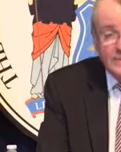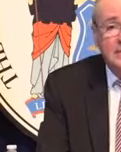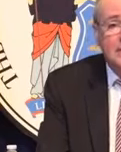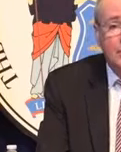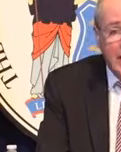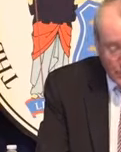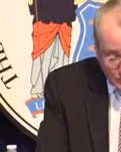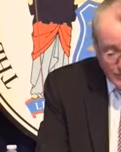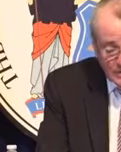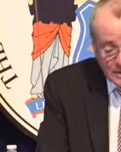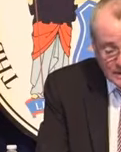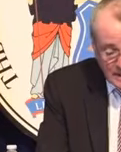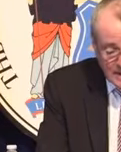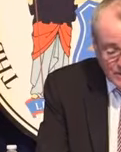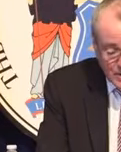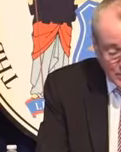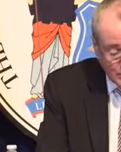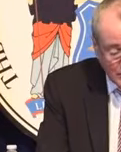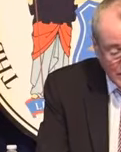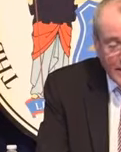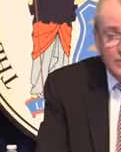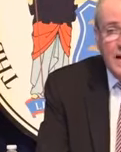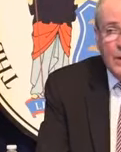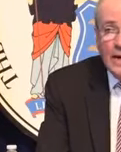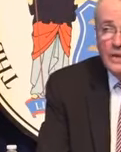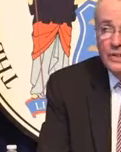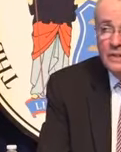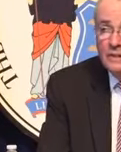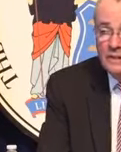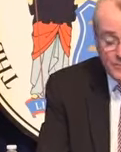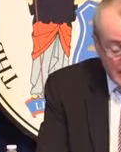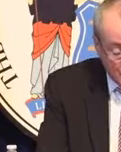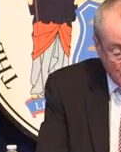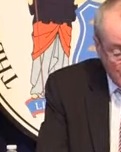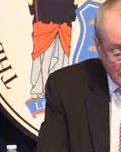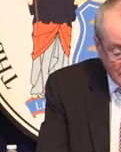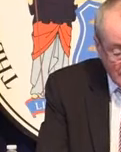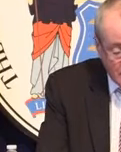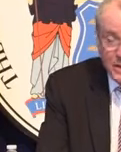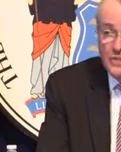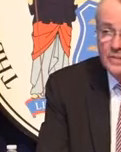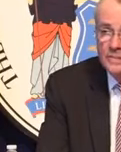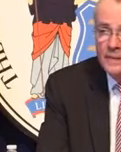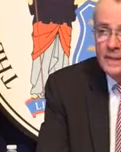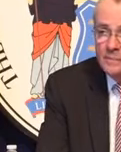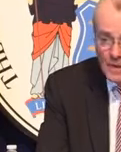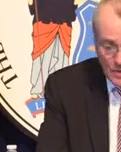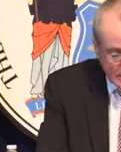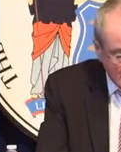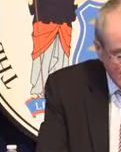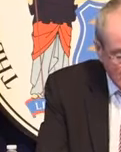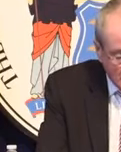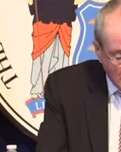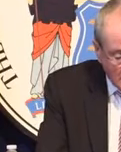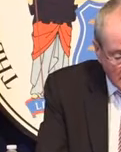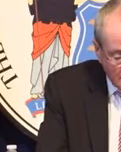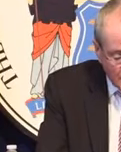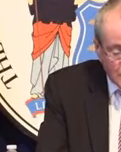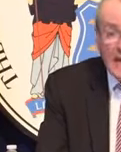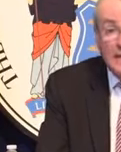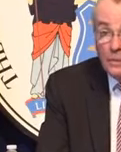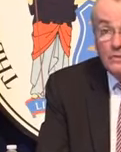approximately 17,000 individuals have now exited that 2-week incubation period.